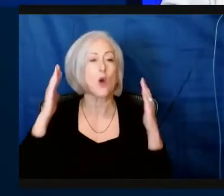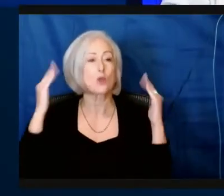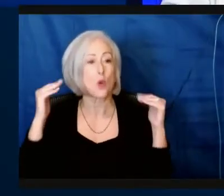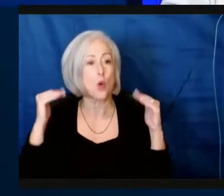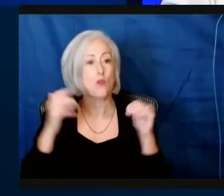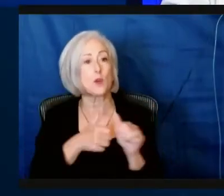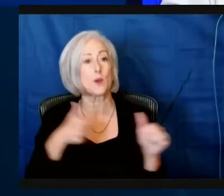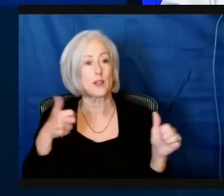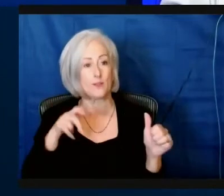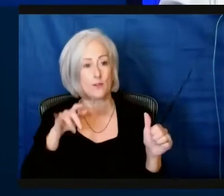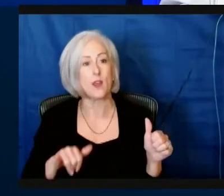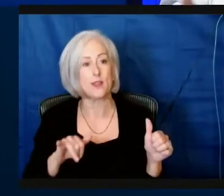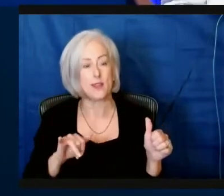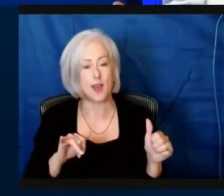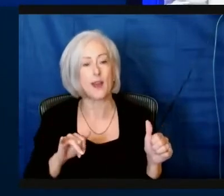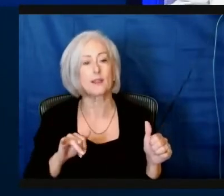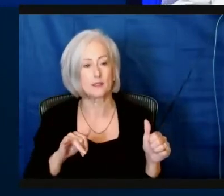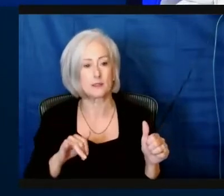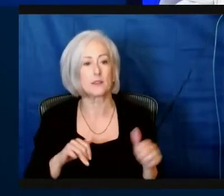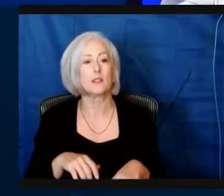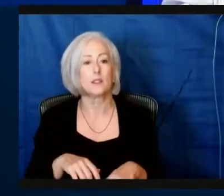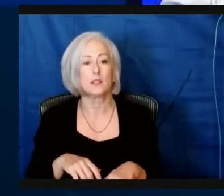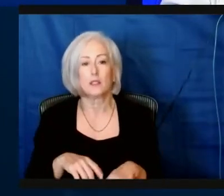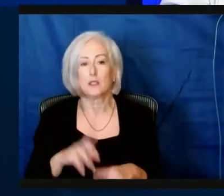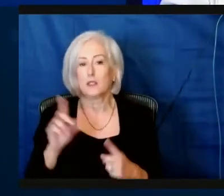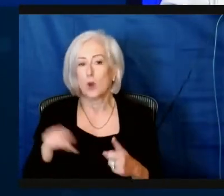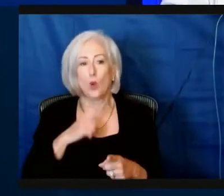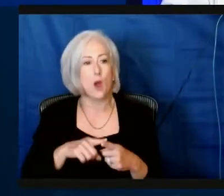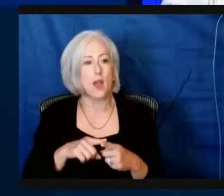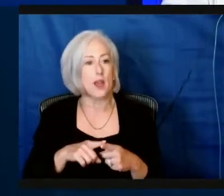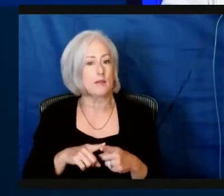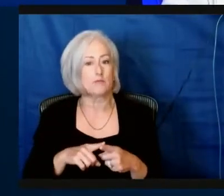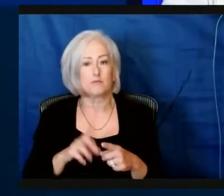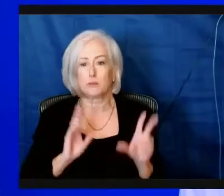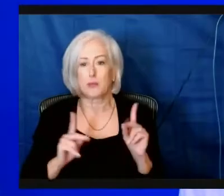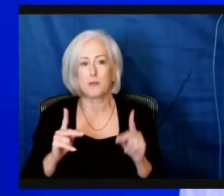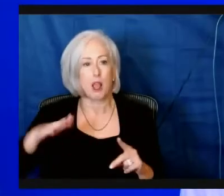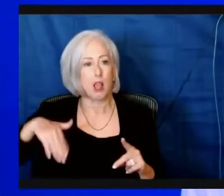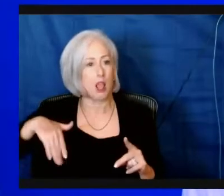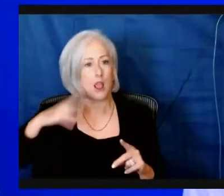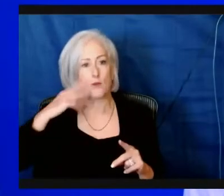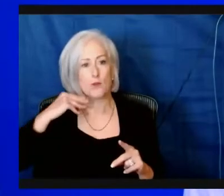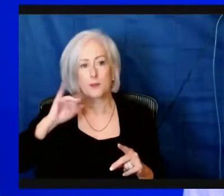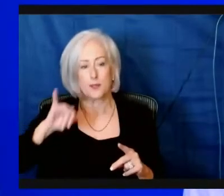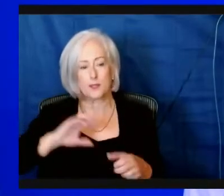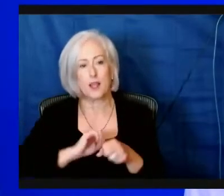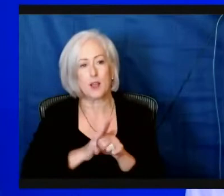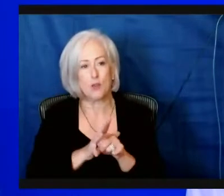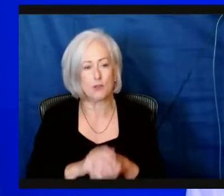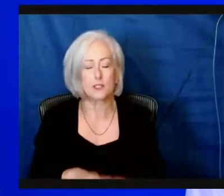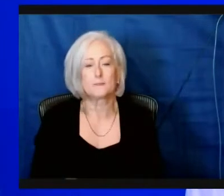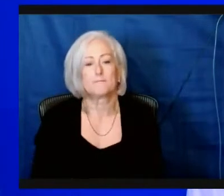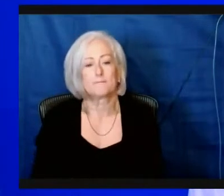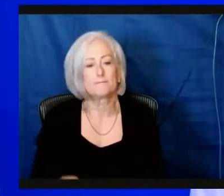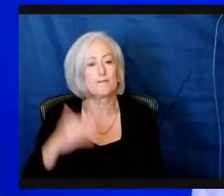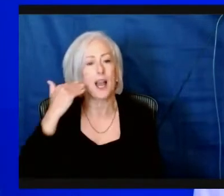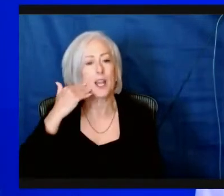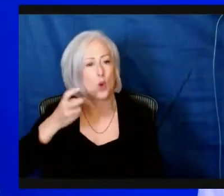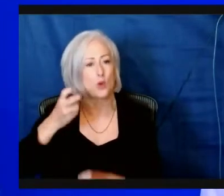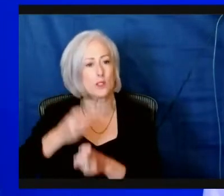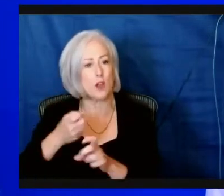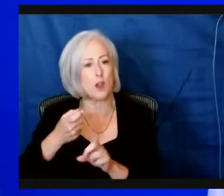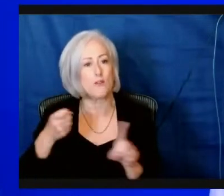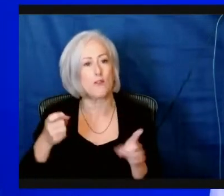to take on at first when we had a population who had not had it. Yeah, absolutely. I think it's very difficult. We know from a public health and a medical